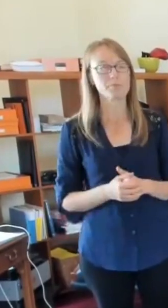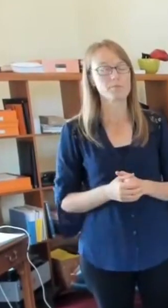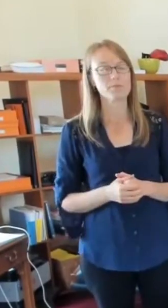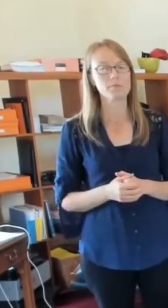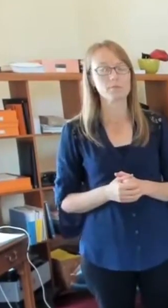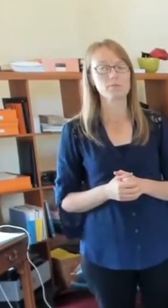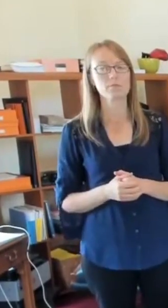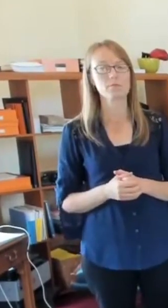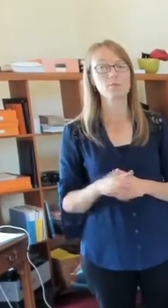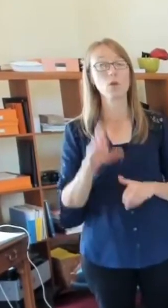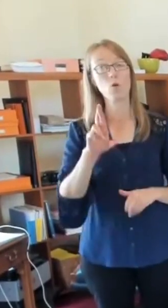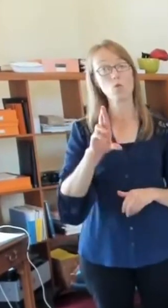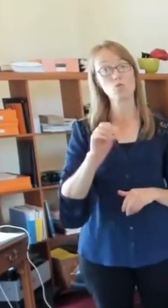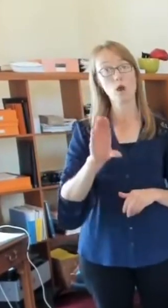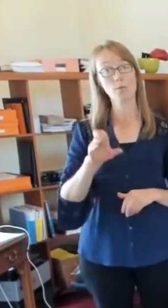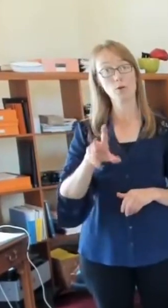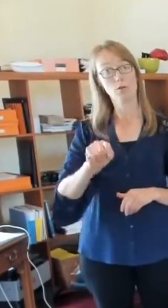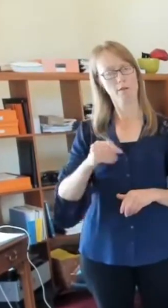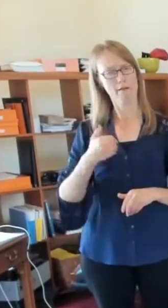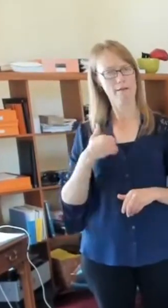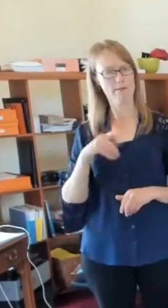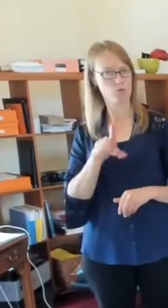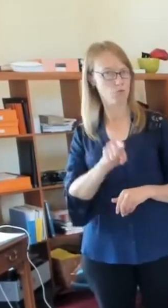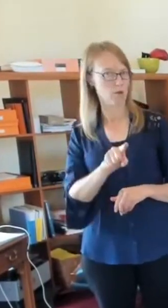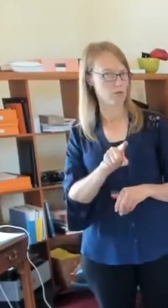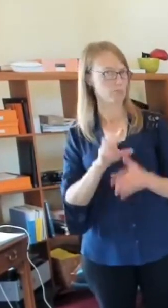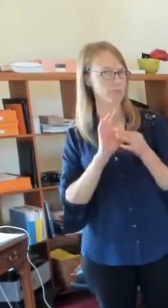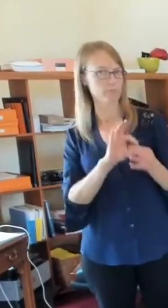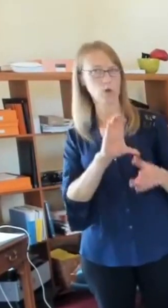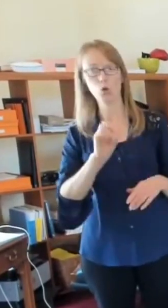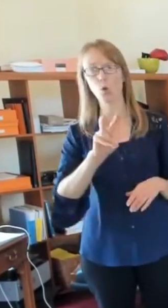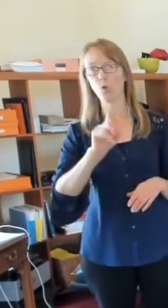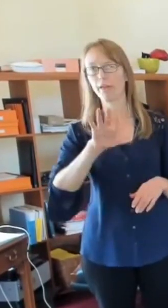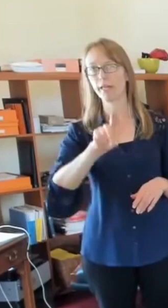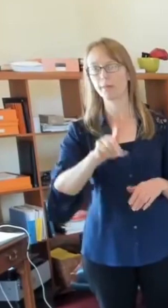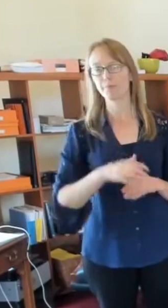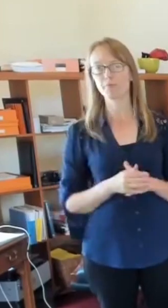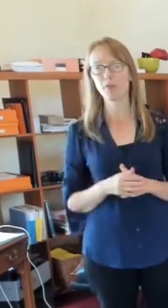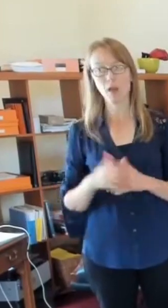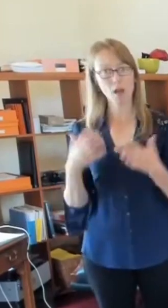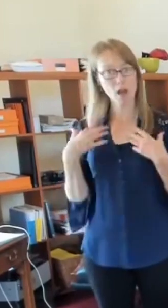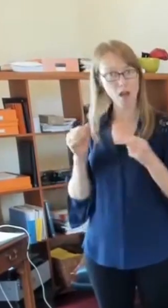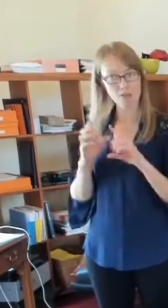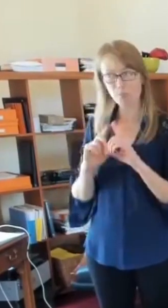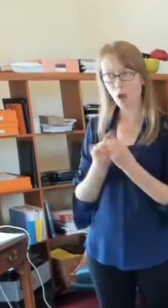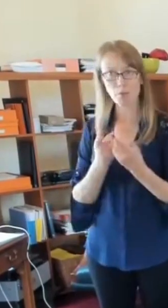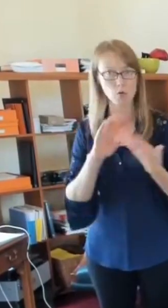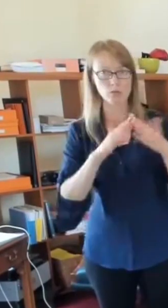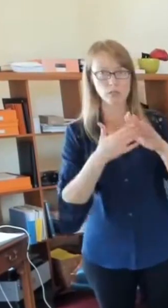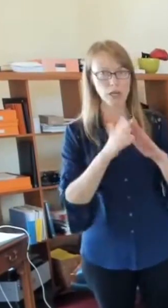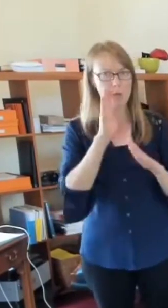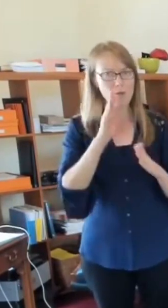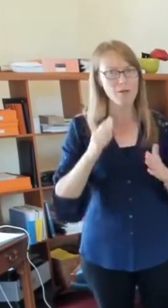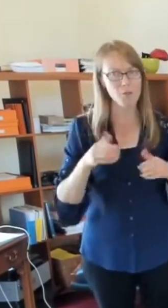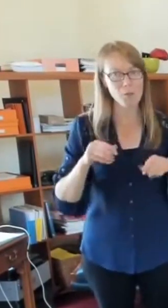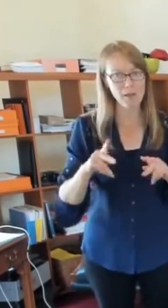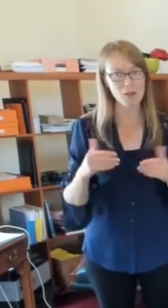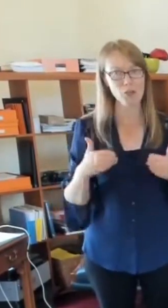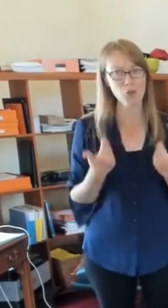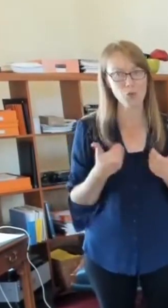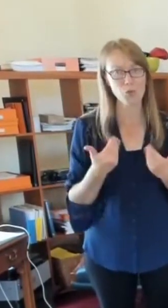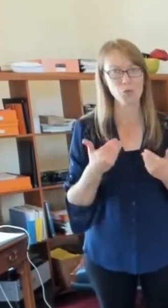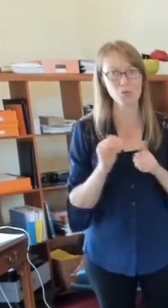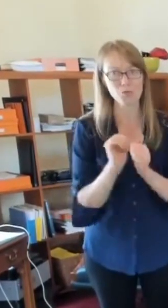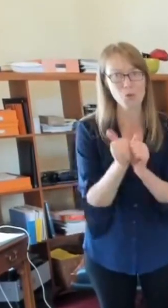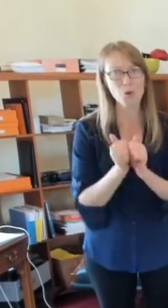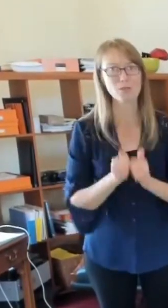COVID question from Robert Mayer about when the health department or the city might consider allowing youth sports and